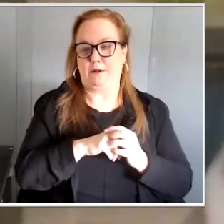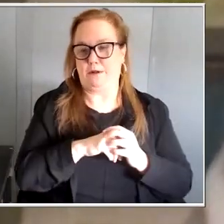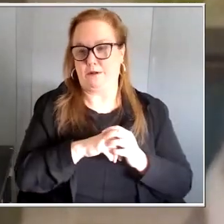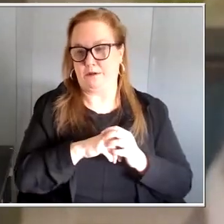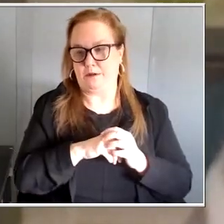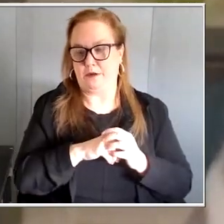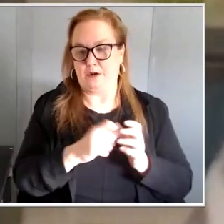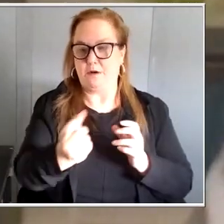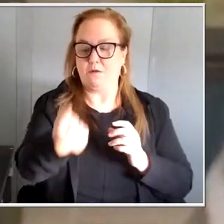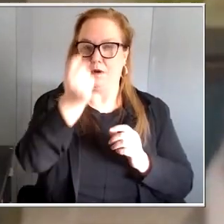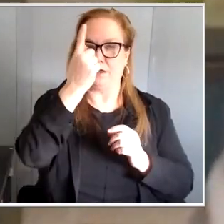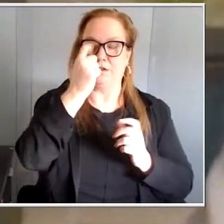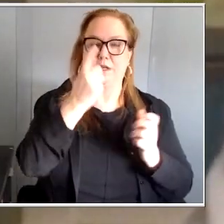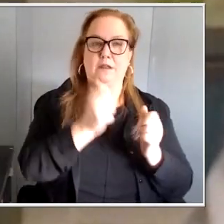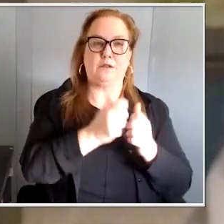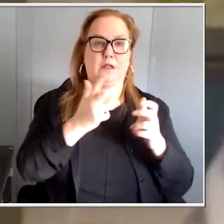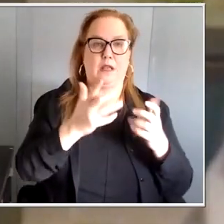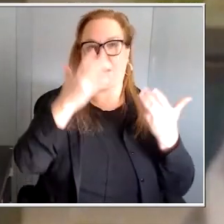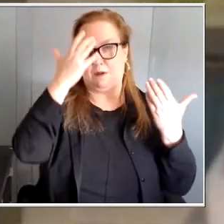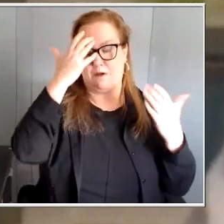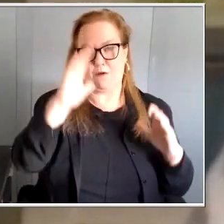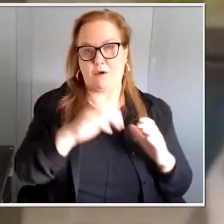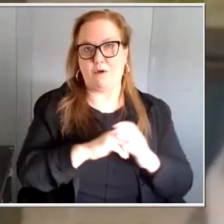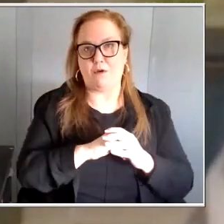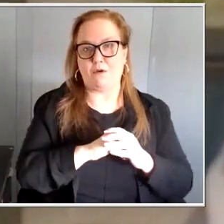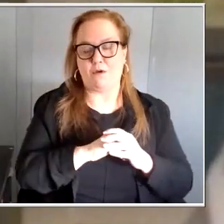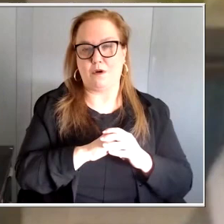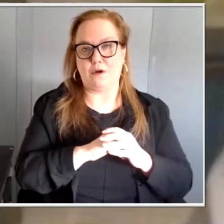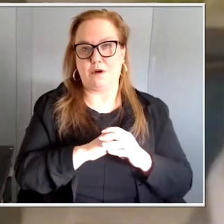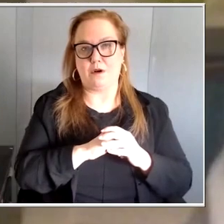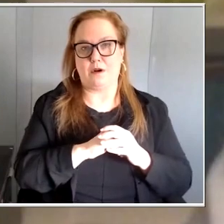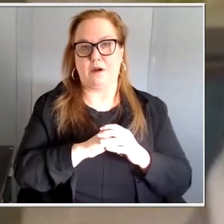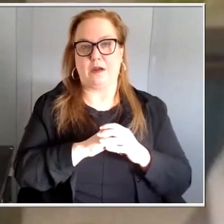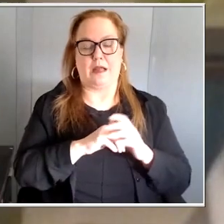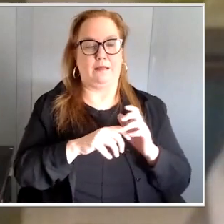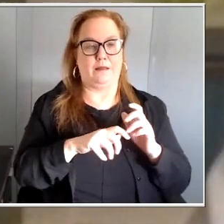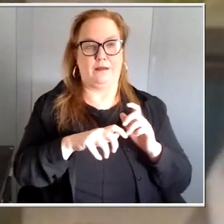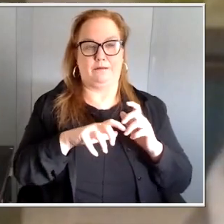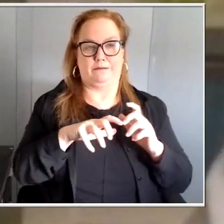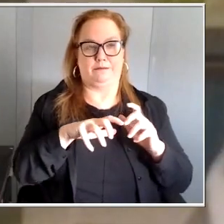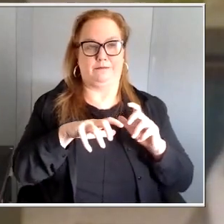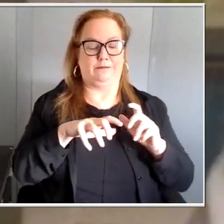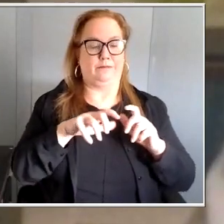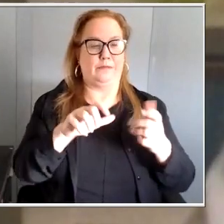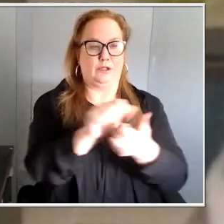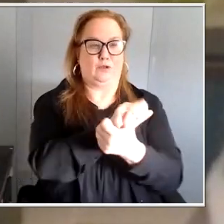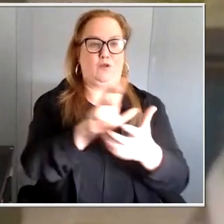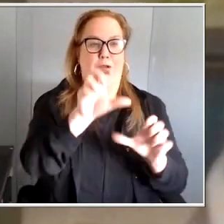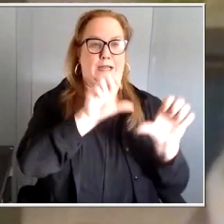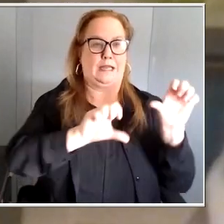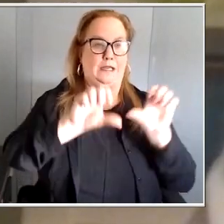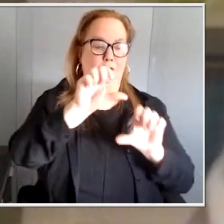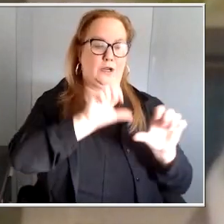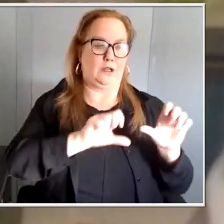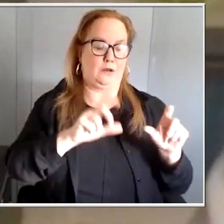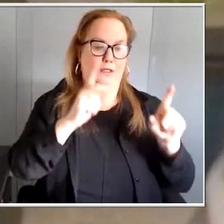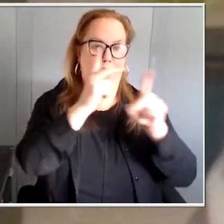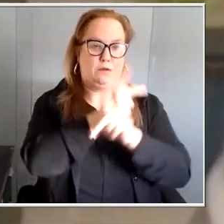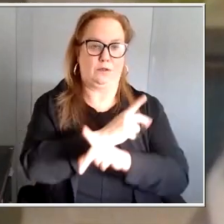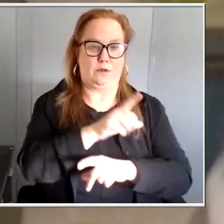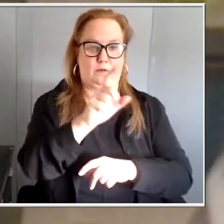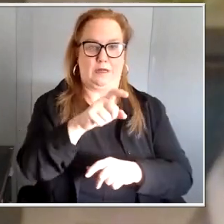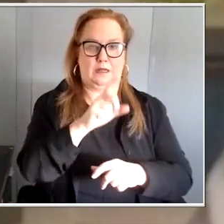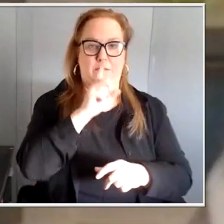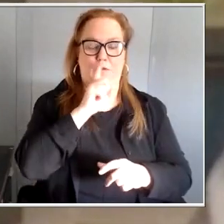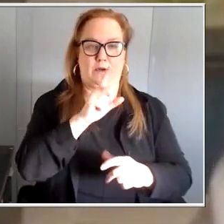we understand there's a lot we don't know, and certainly tearing each other down is the worst of us, and we need to be